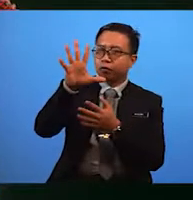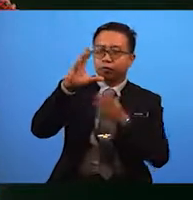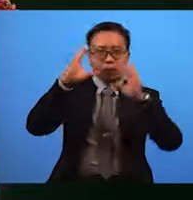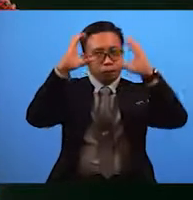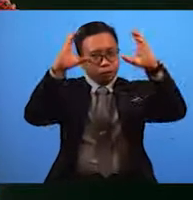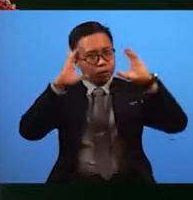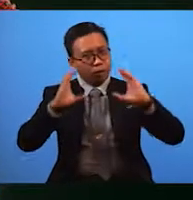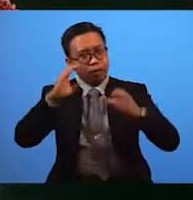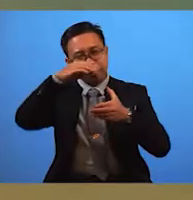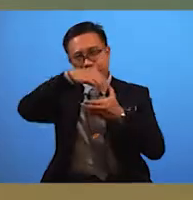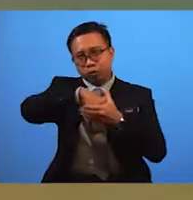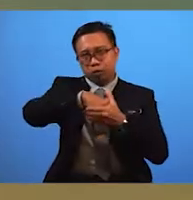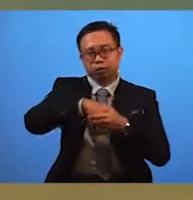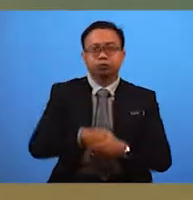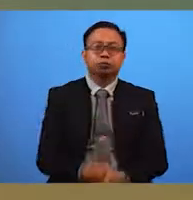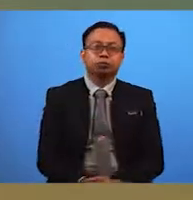paragraphs in total.